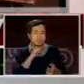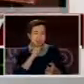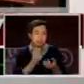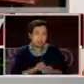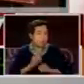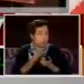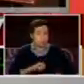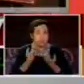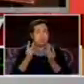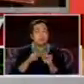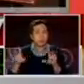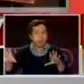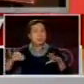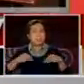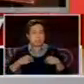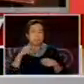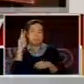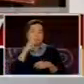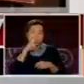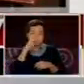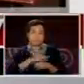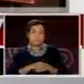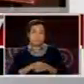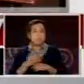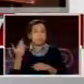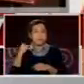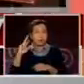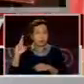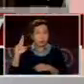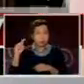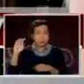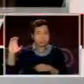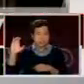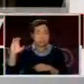legal defense. As a former RTC judge, I find it